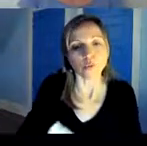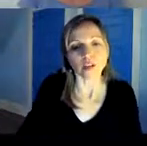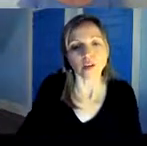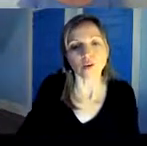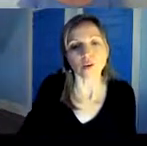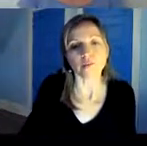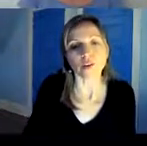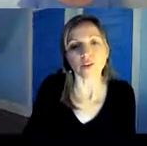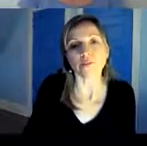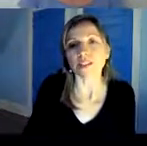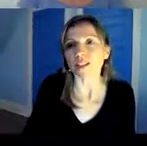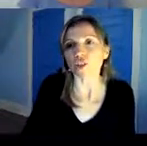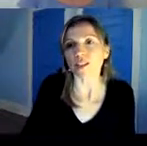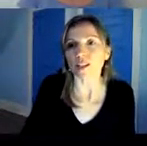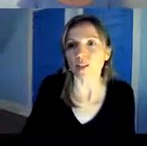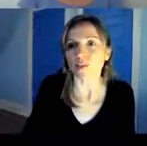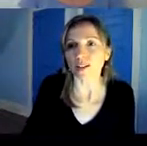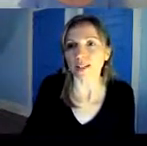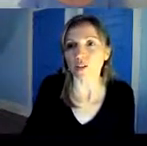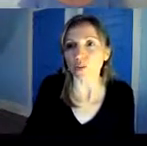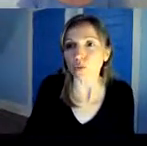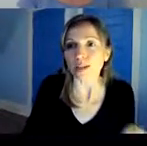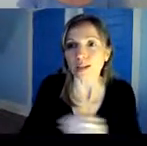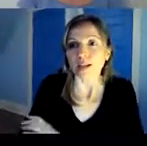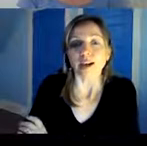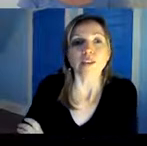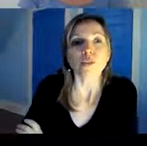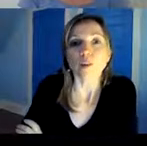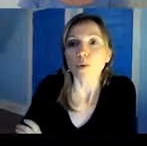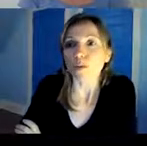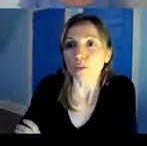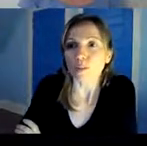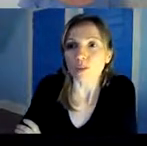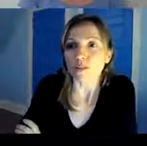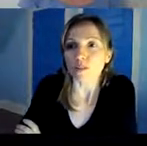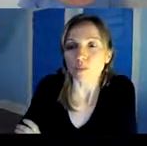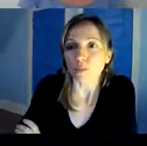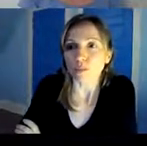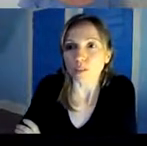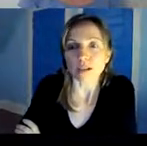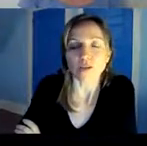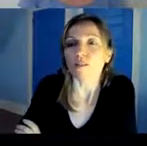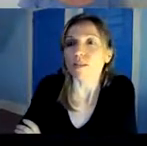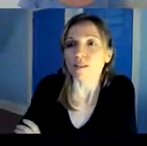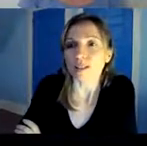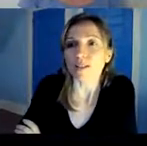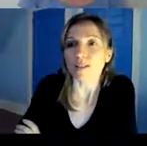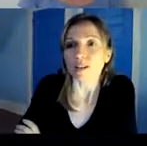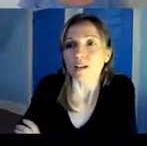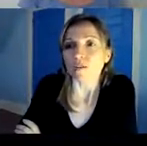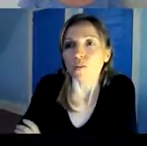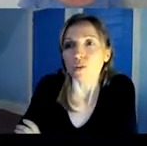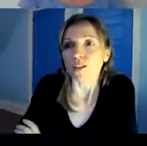So you want to know if your infestation is fairly new and you've got most of those basil